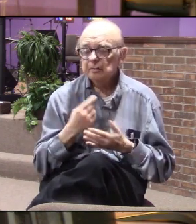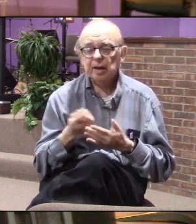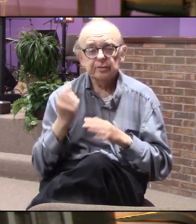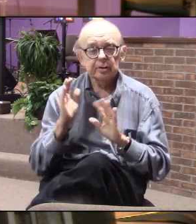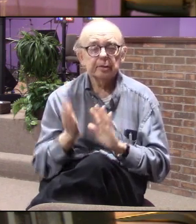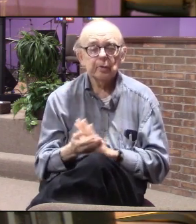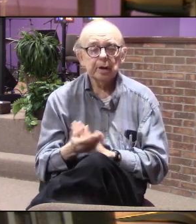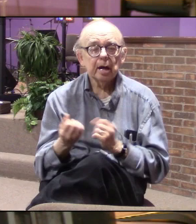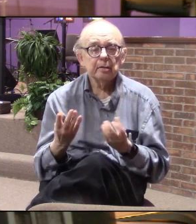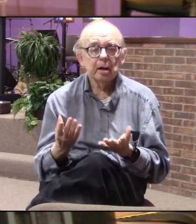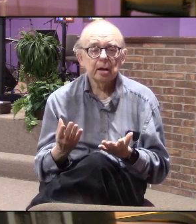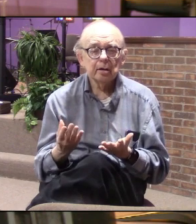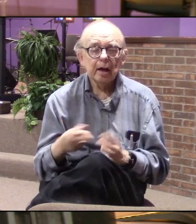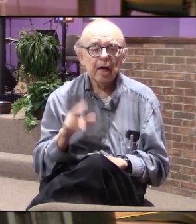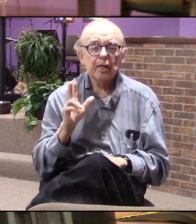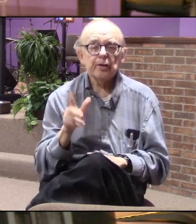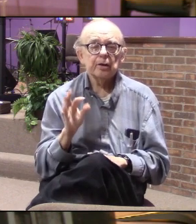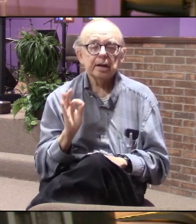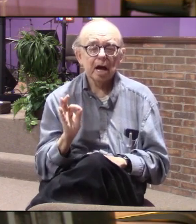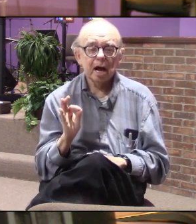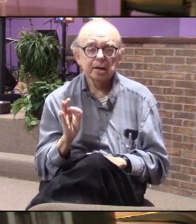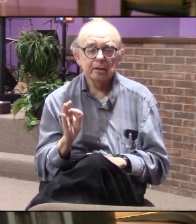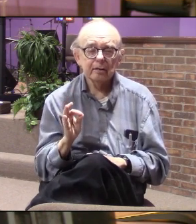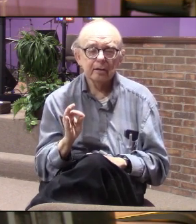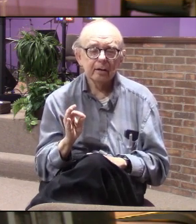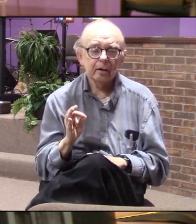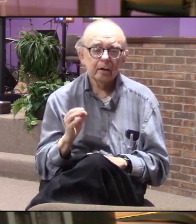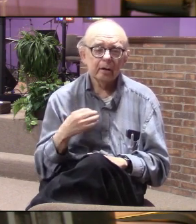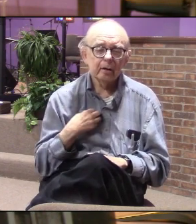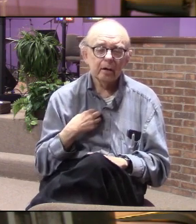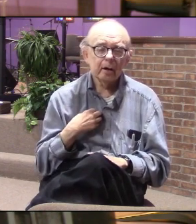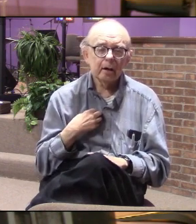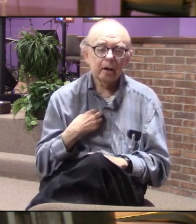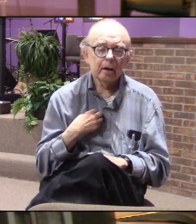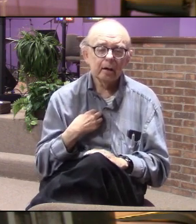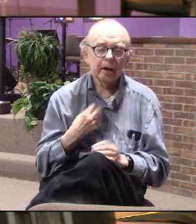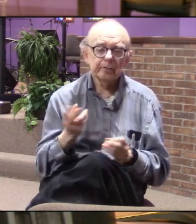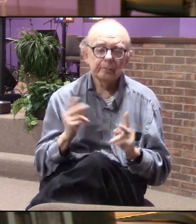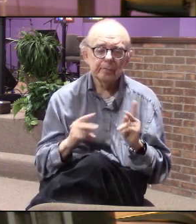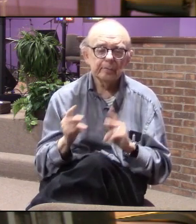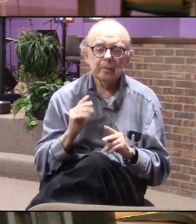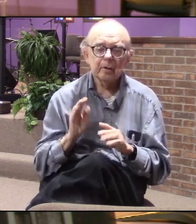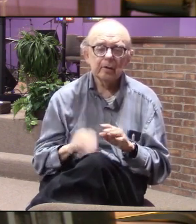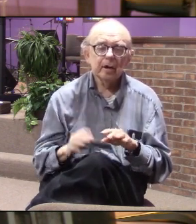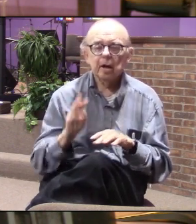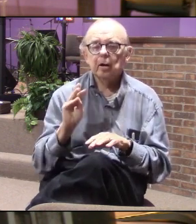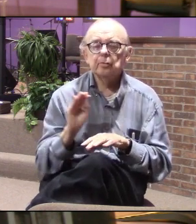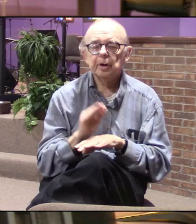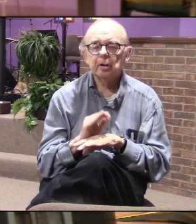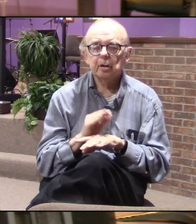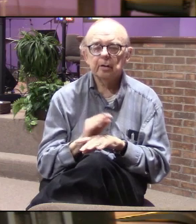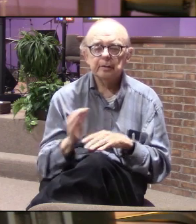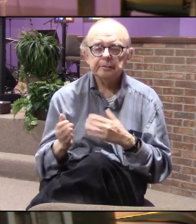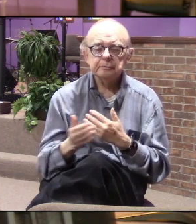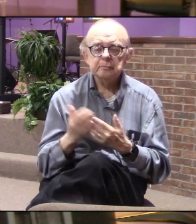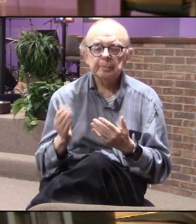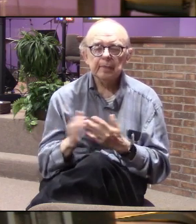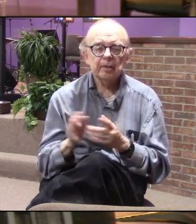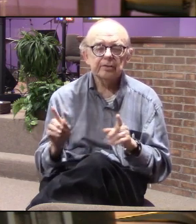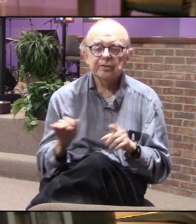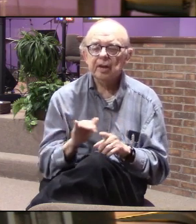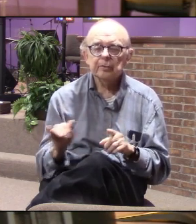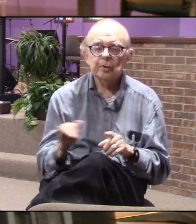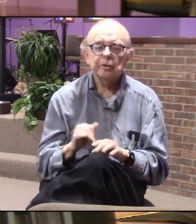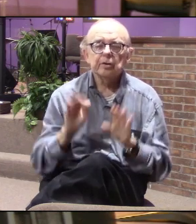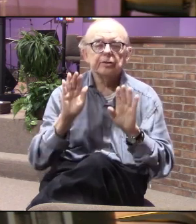morning? 39. We had many people on Wednesday night, almost as much as we had on